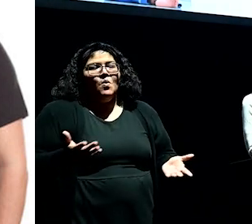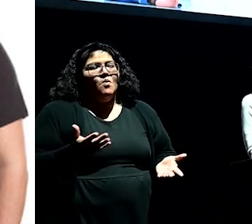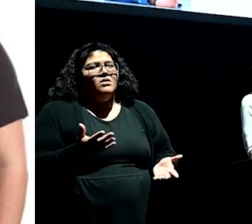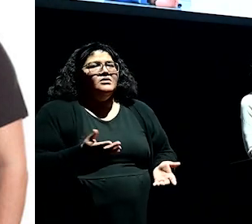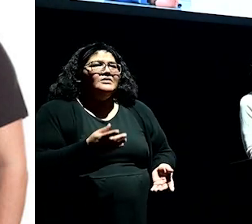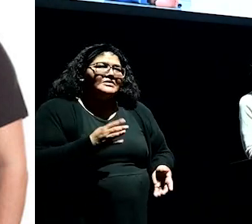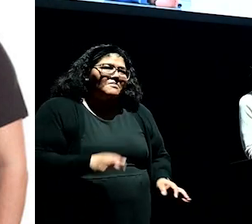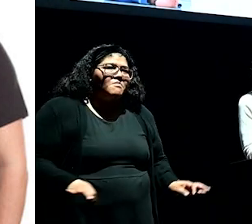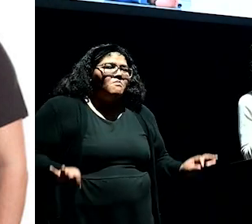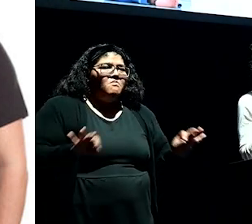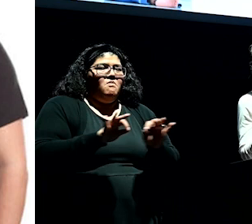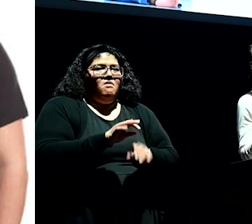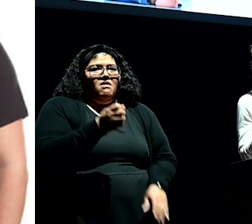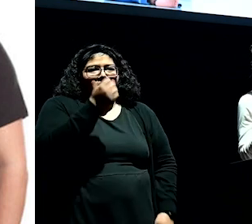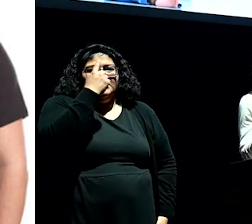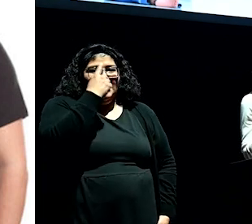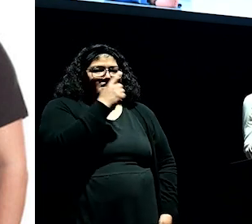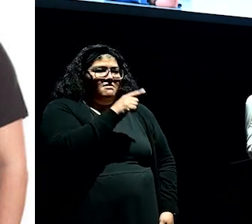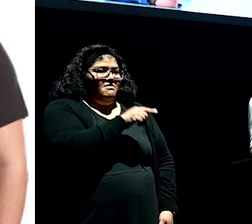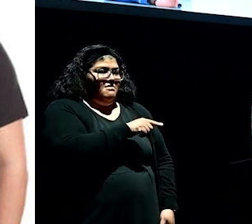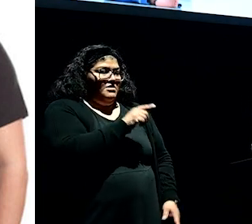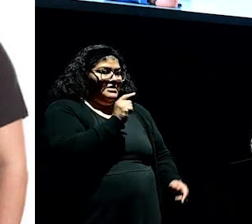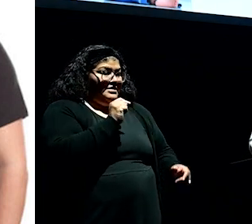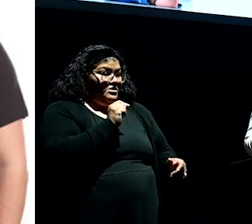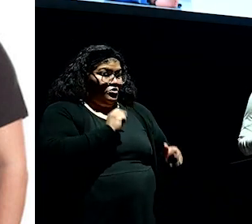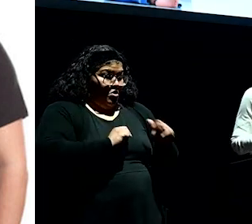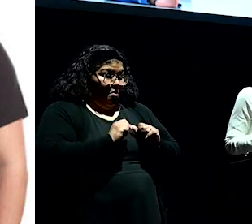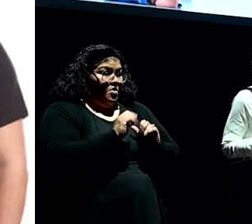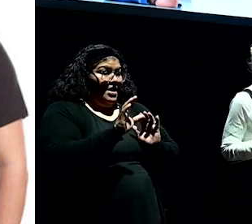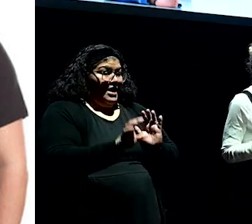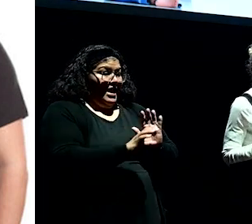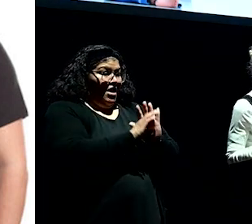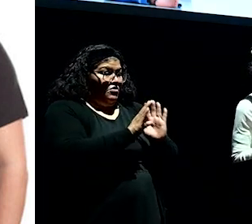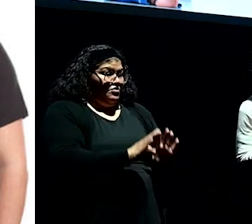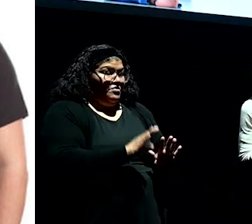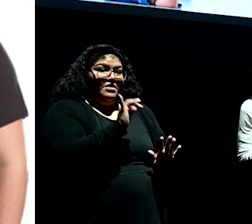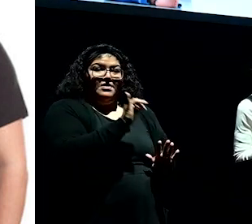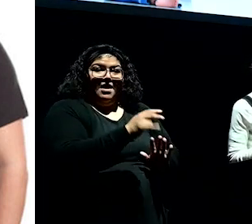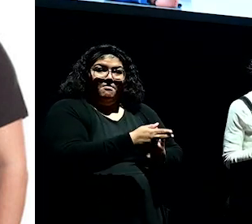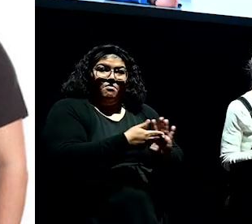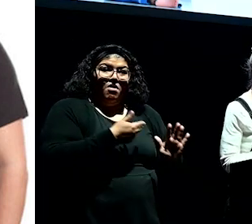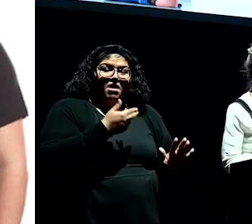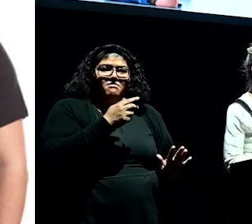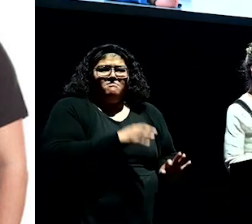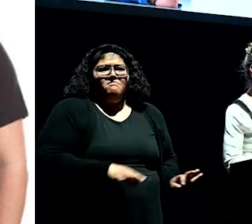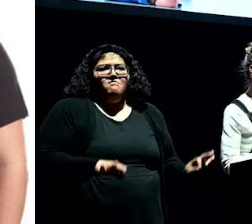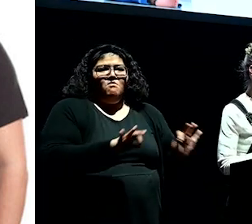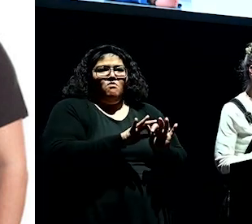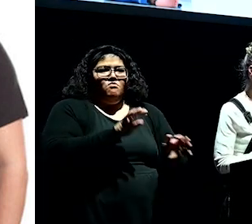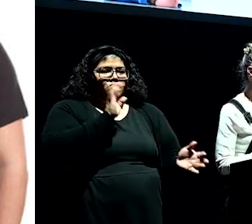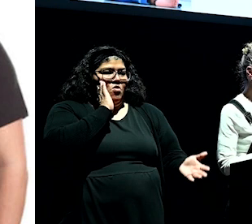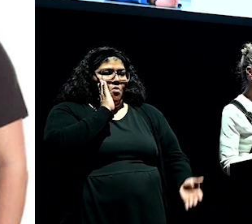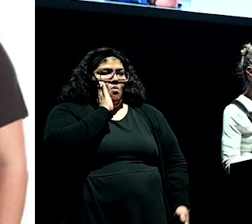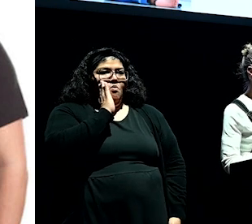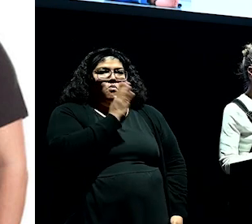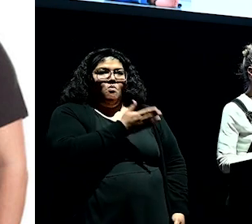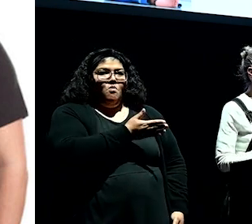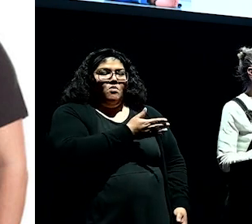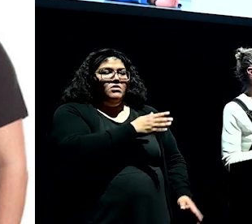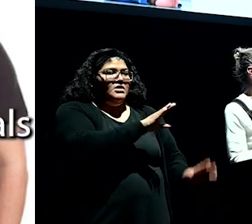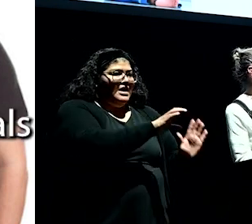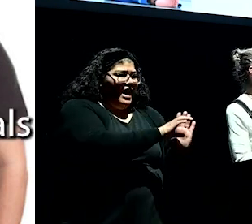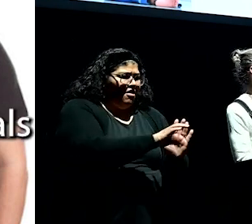understanding again the character of the brand and the characters